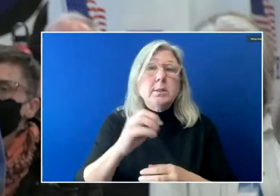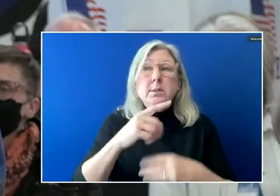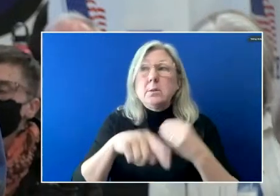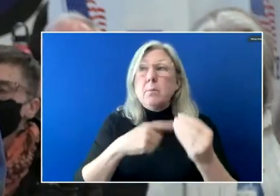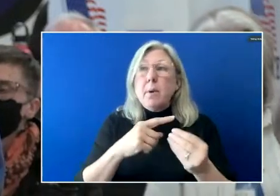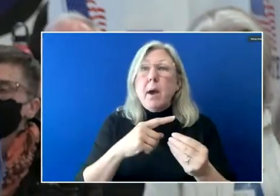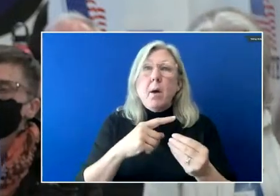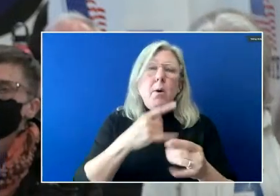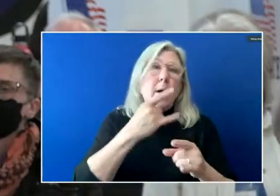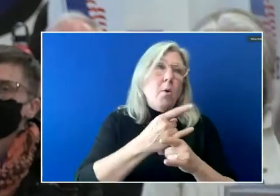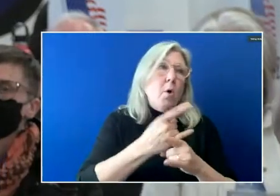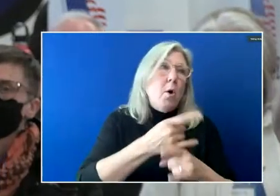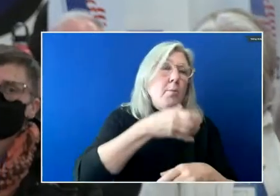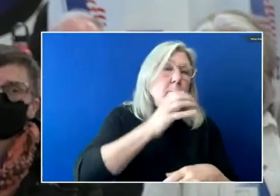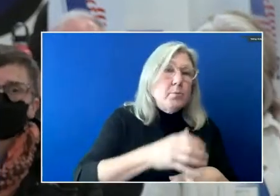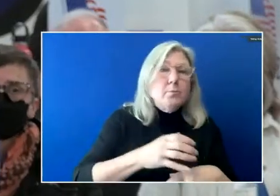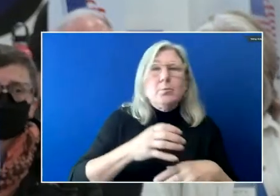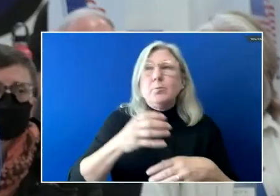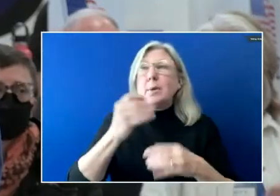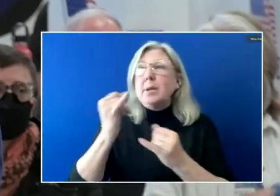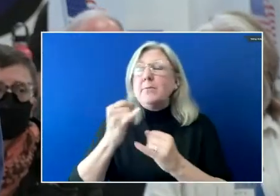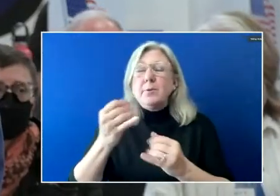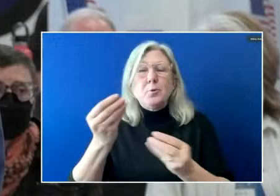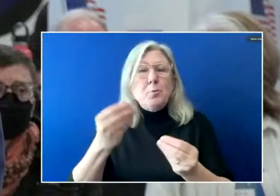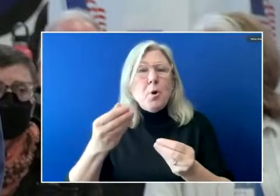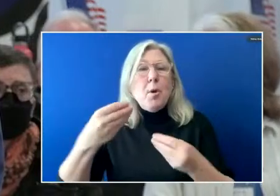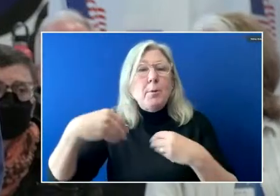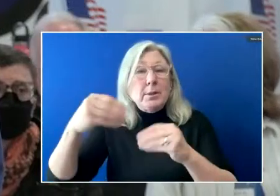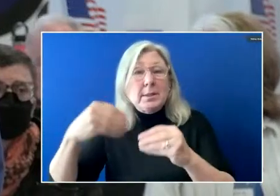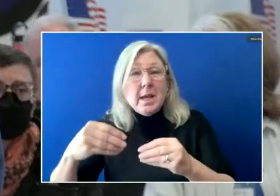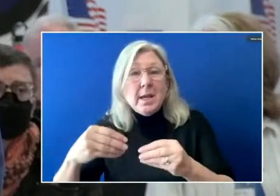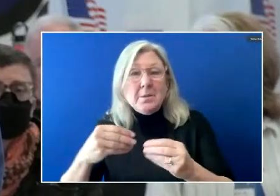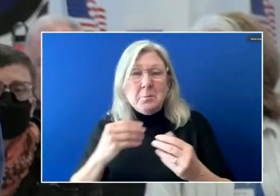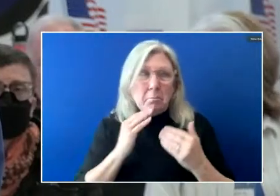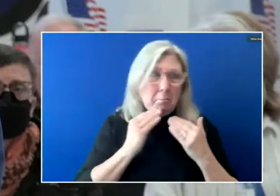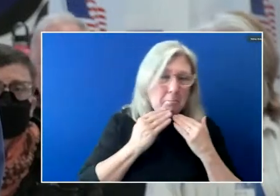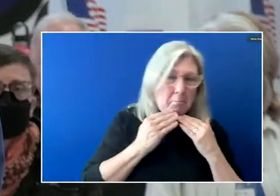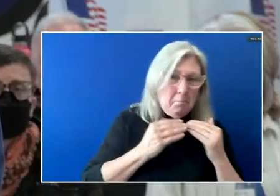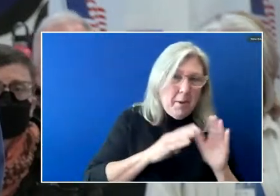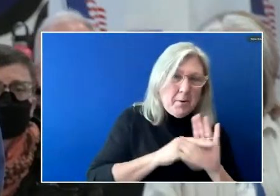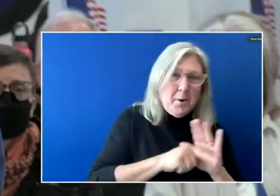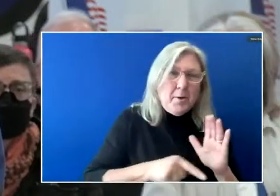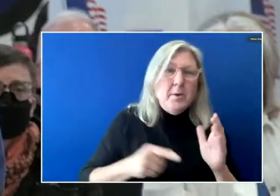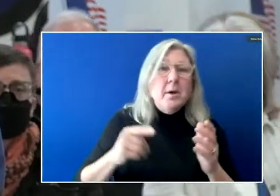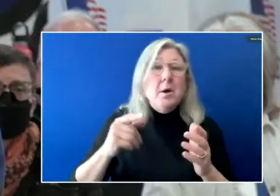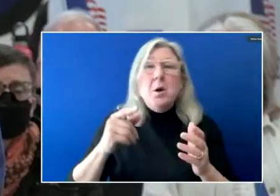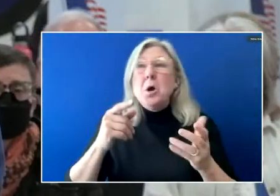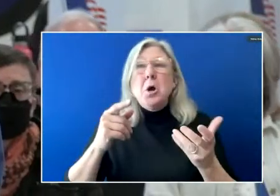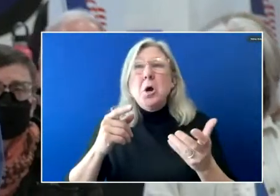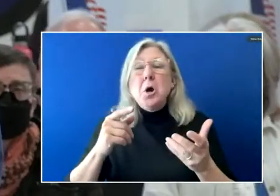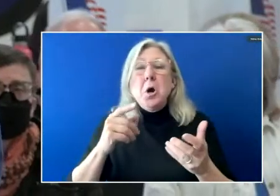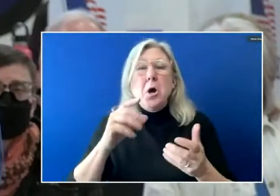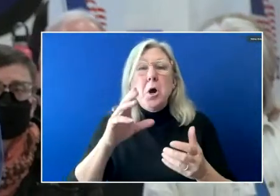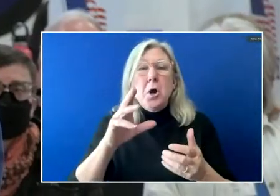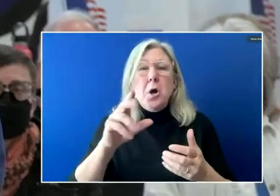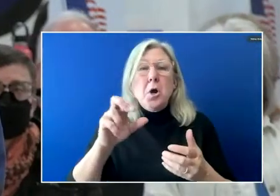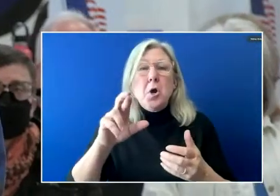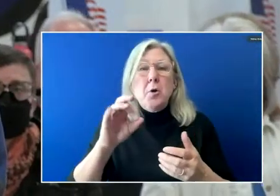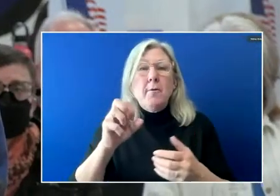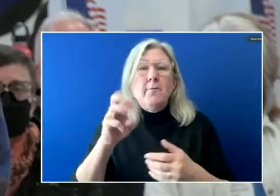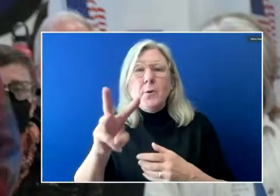sales or or curfew or public nudity or camping on public